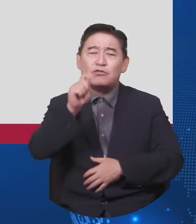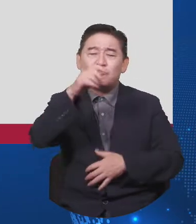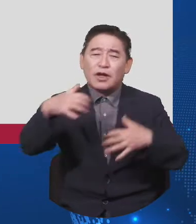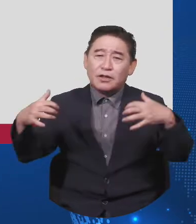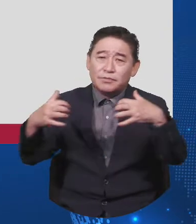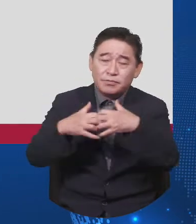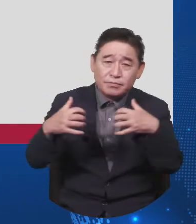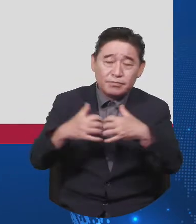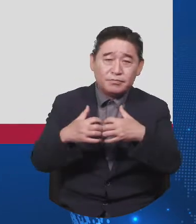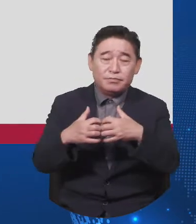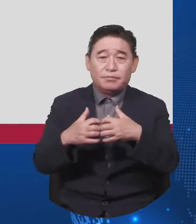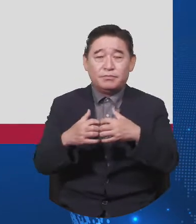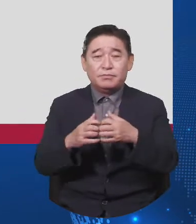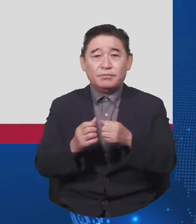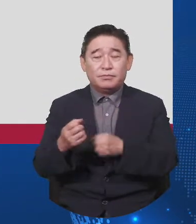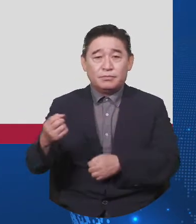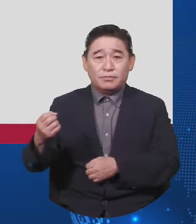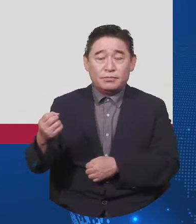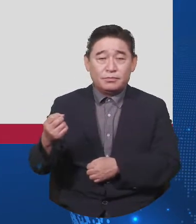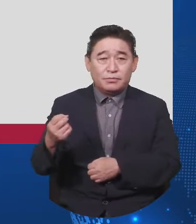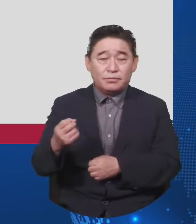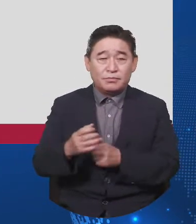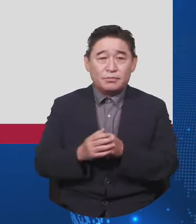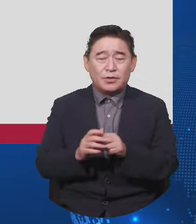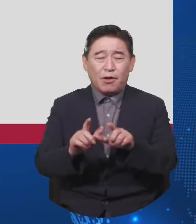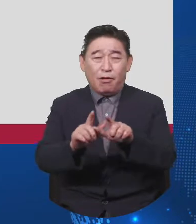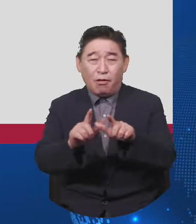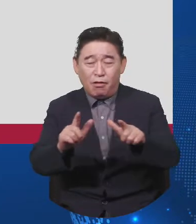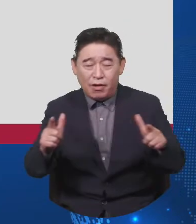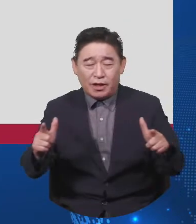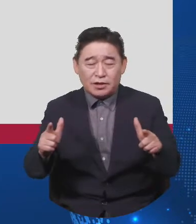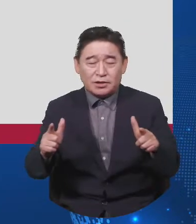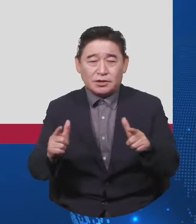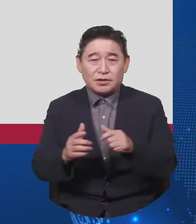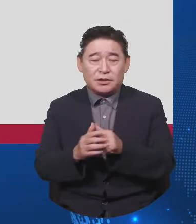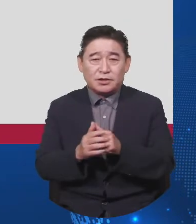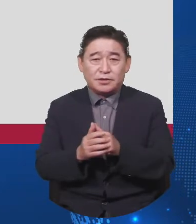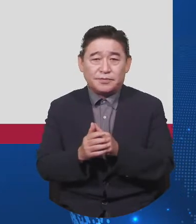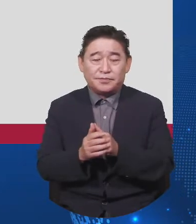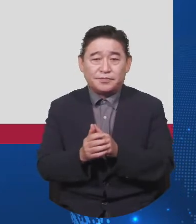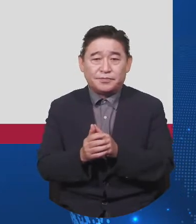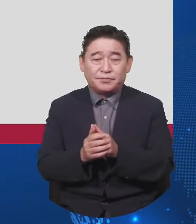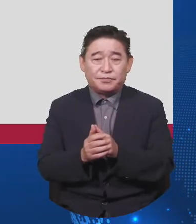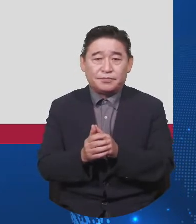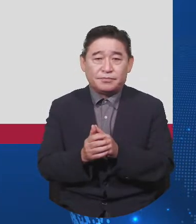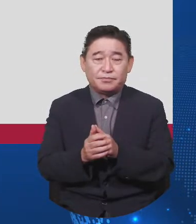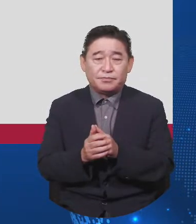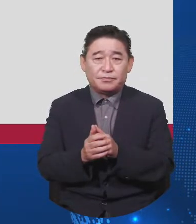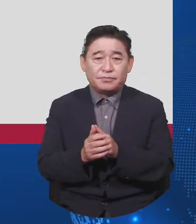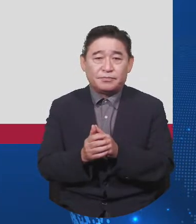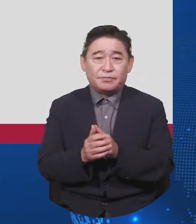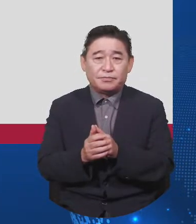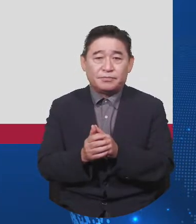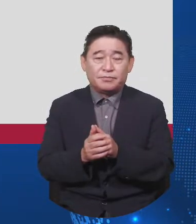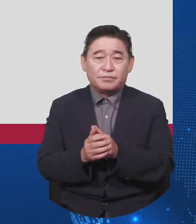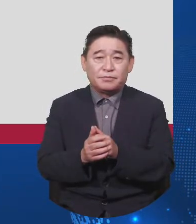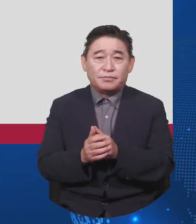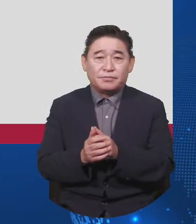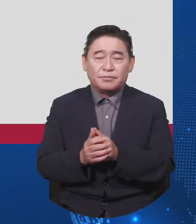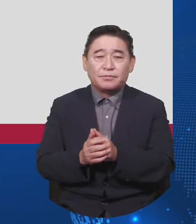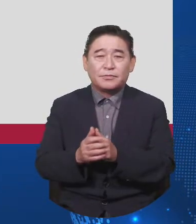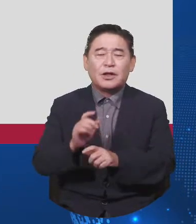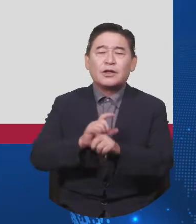very interesting analysis on this. The crisis, the war in the Ukraine is much